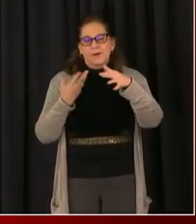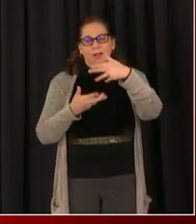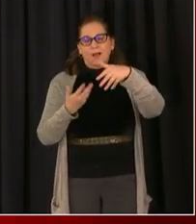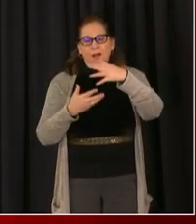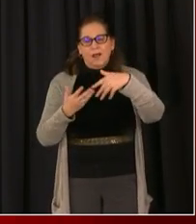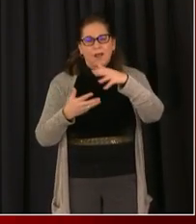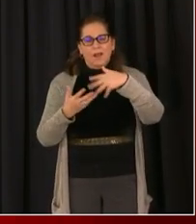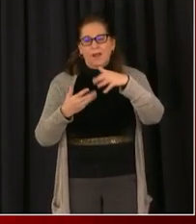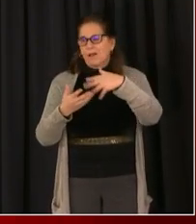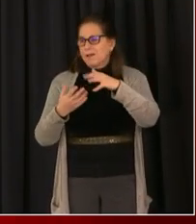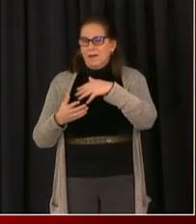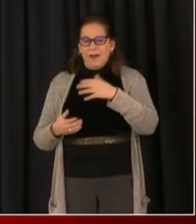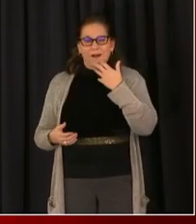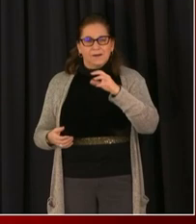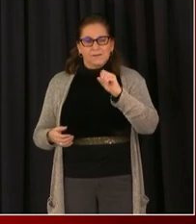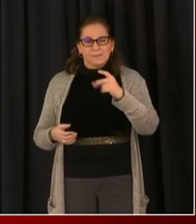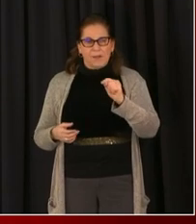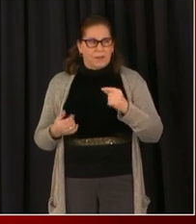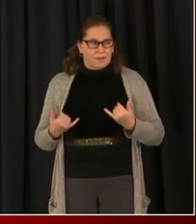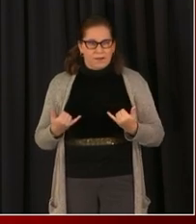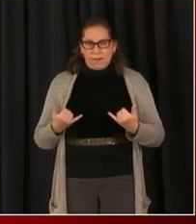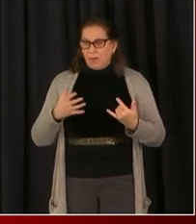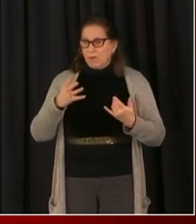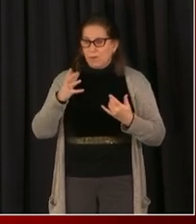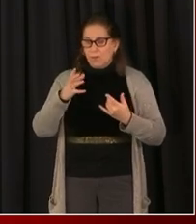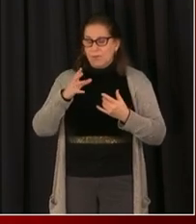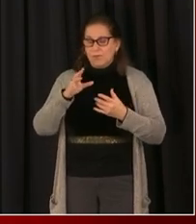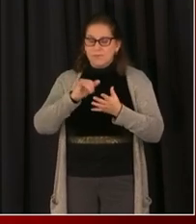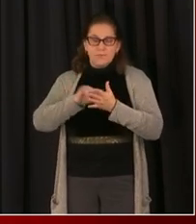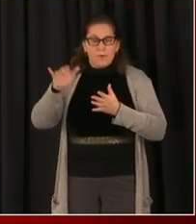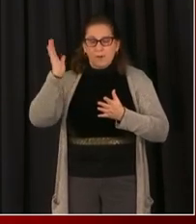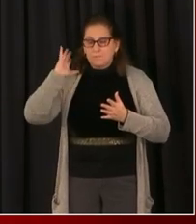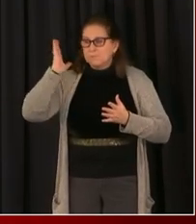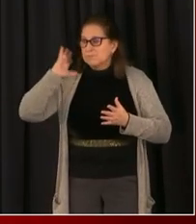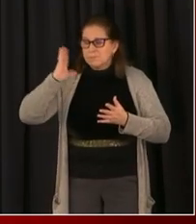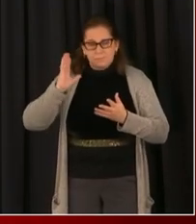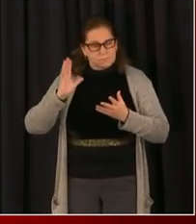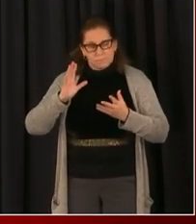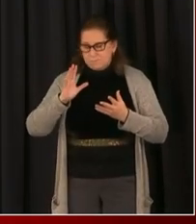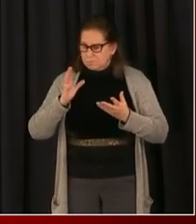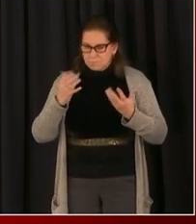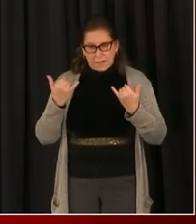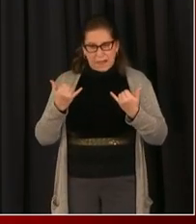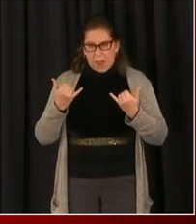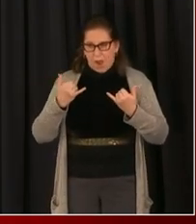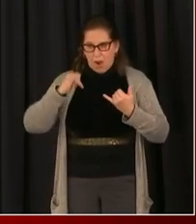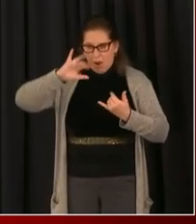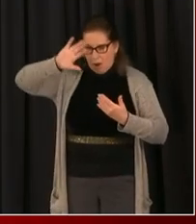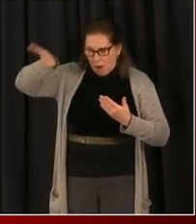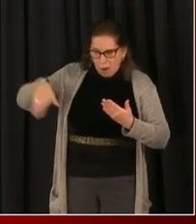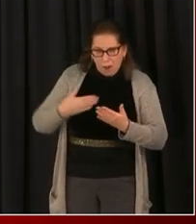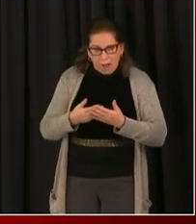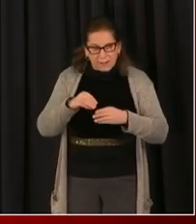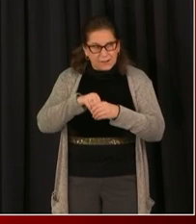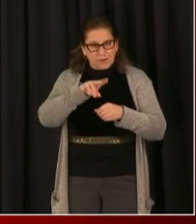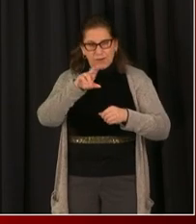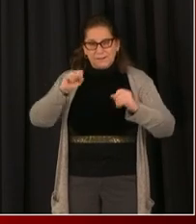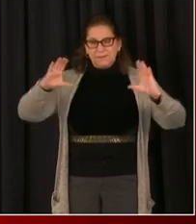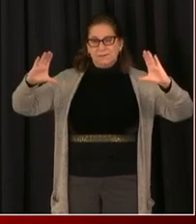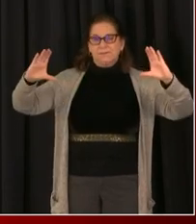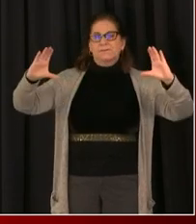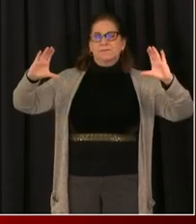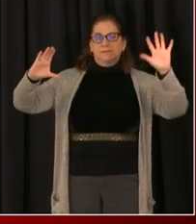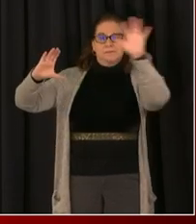us are needing to be very strategic about things that preserve our healthcare resources, not only for individuals who have COVID,